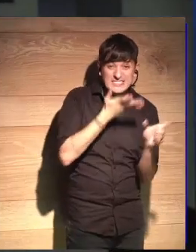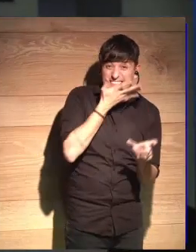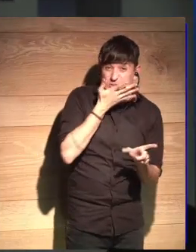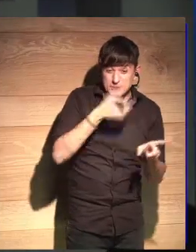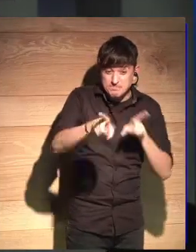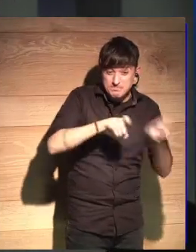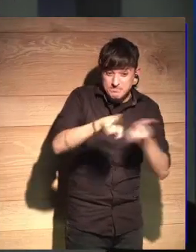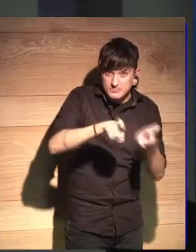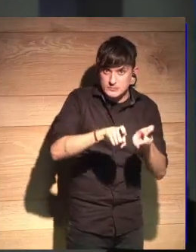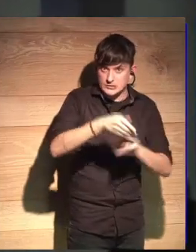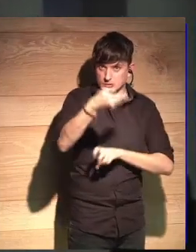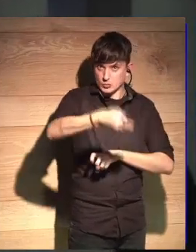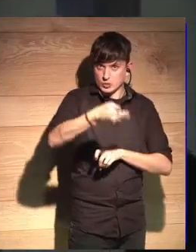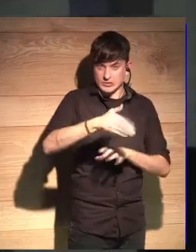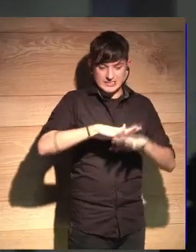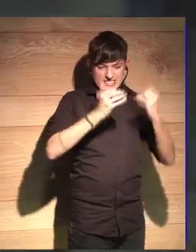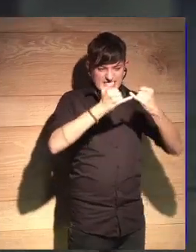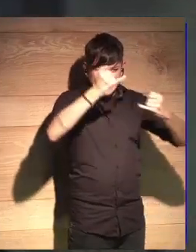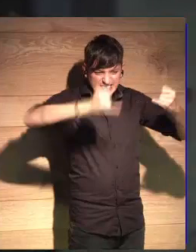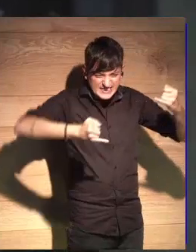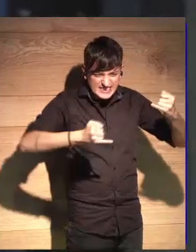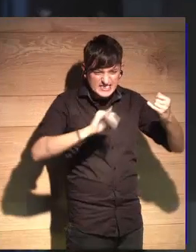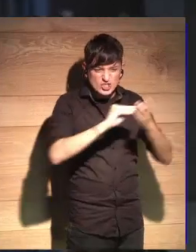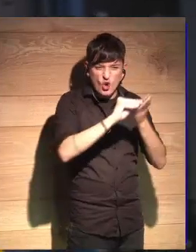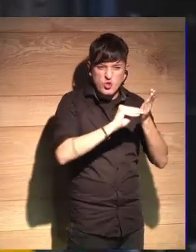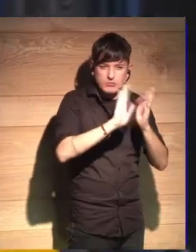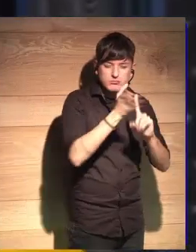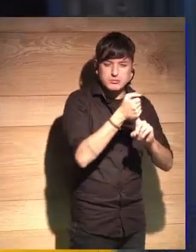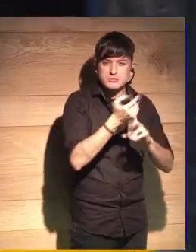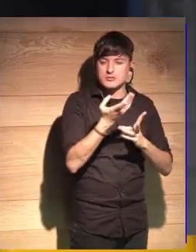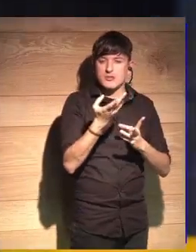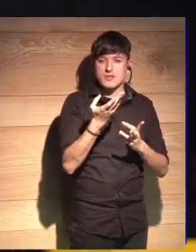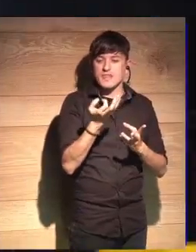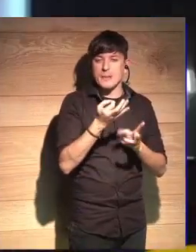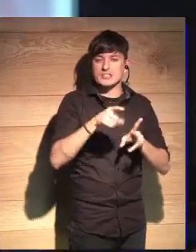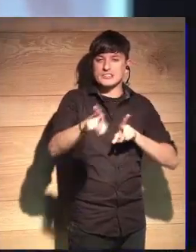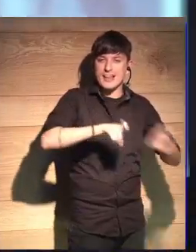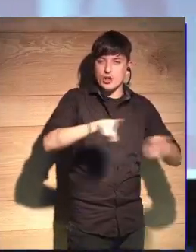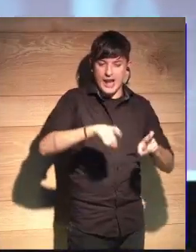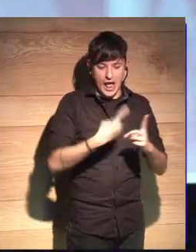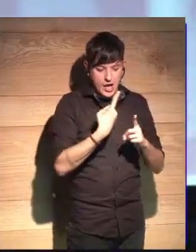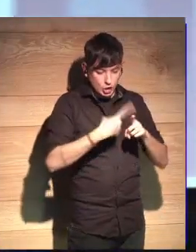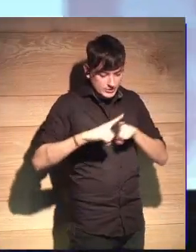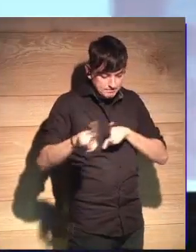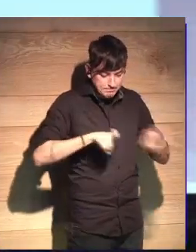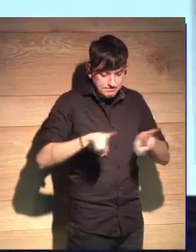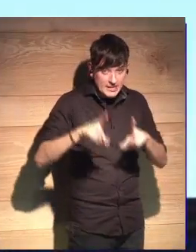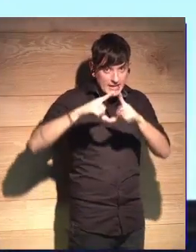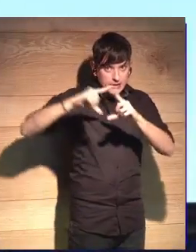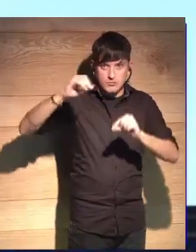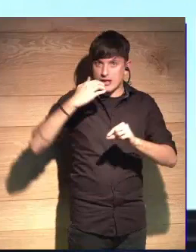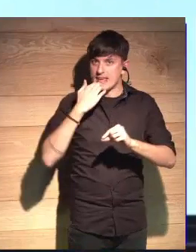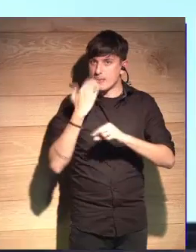resolving crises. And Japan was an outstanding example of selective change.